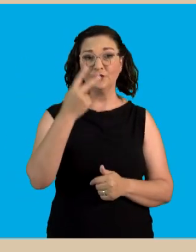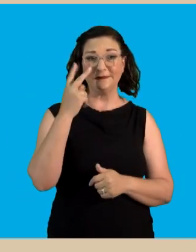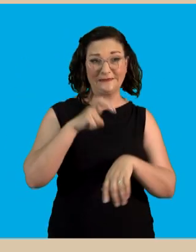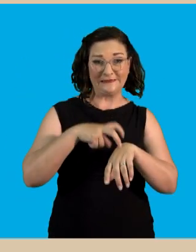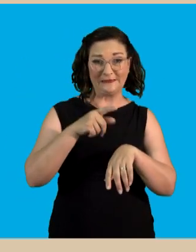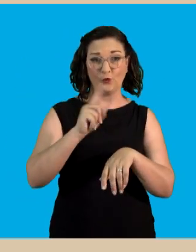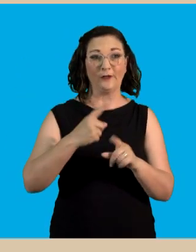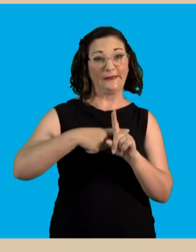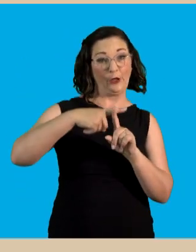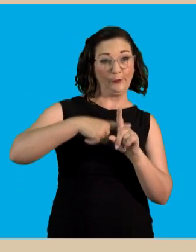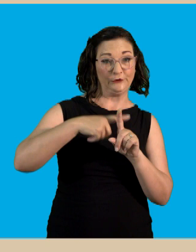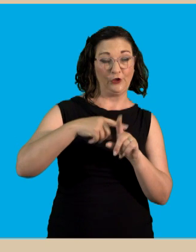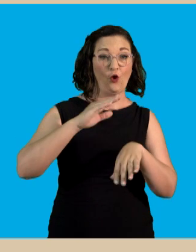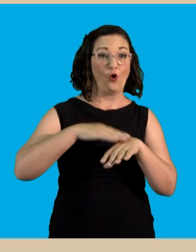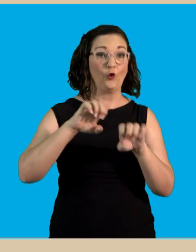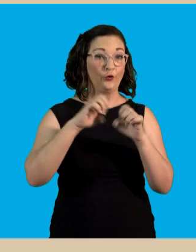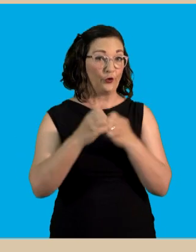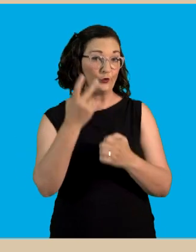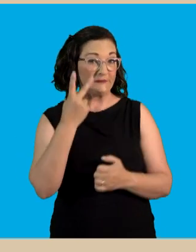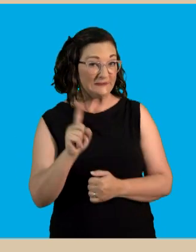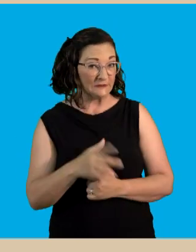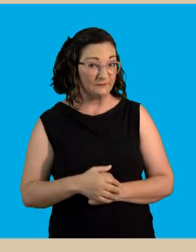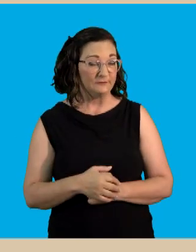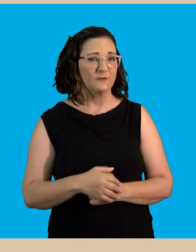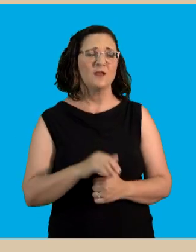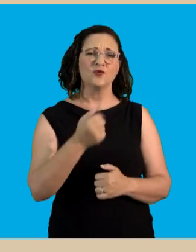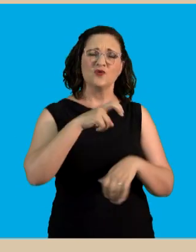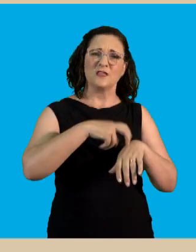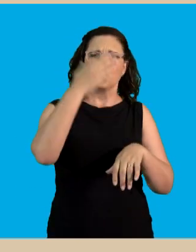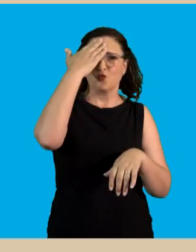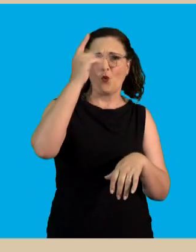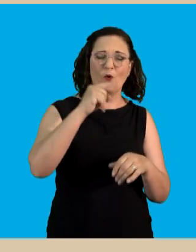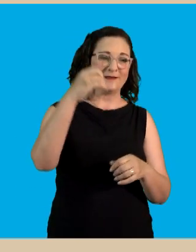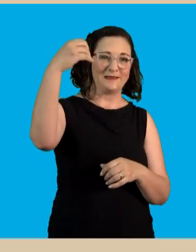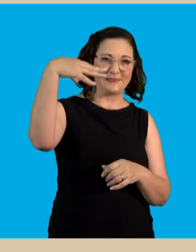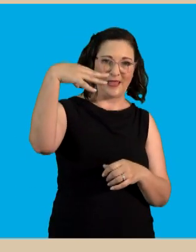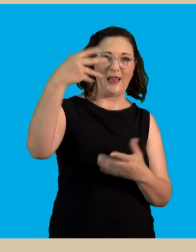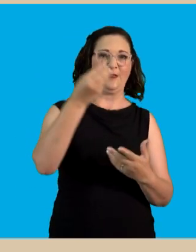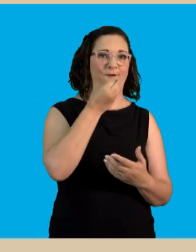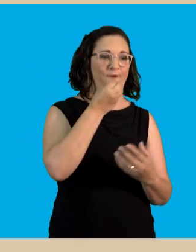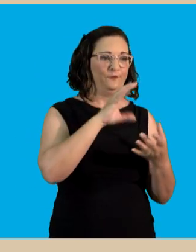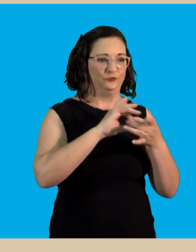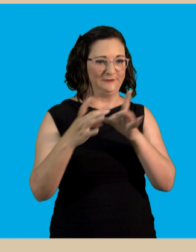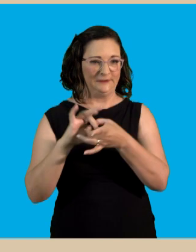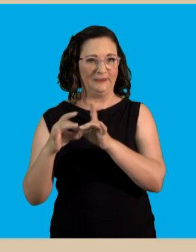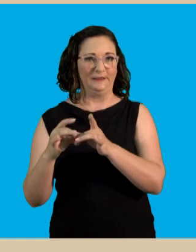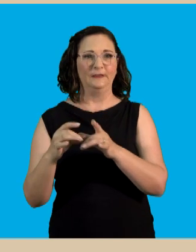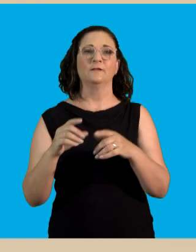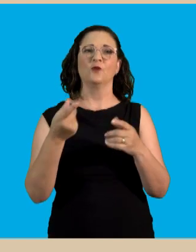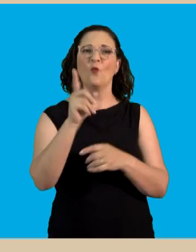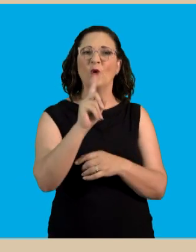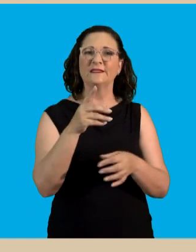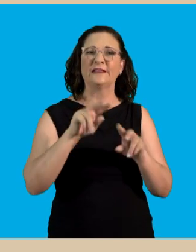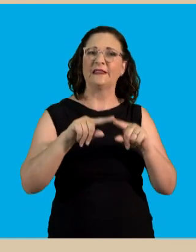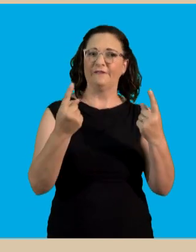and identify the difference between the sunlight and the food chains, as well as give reasons why